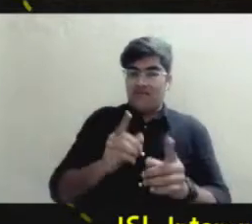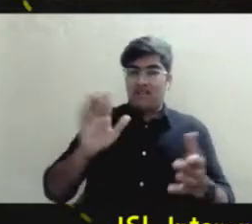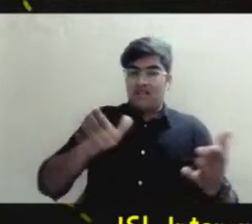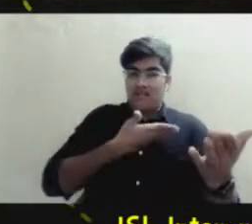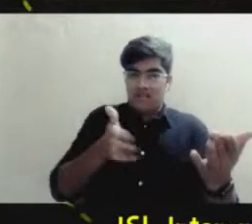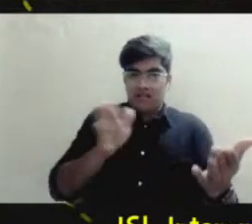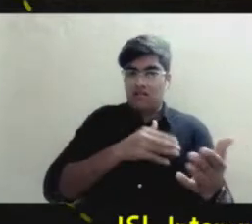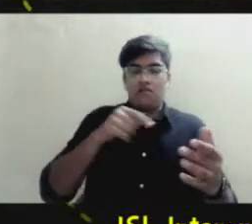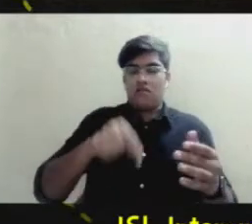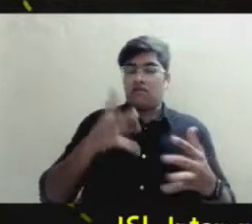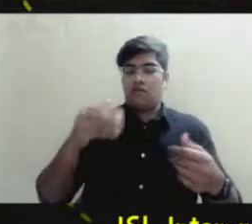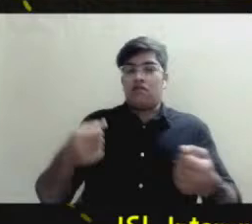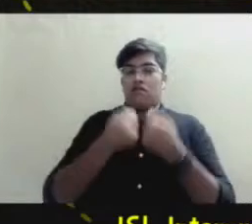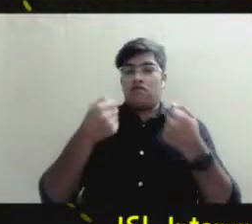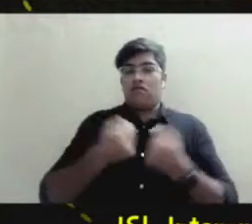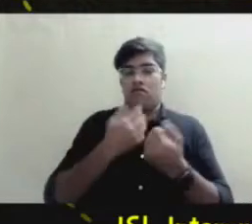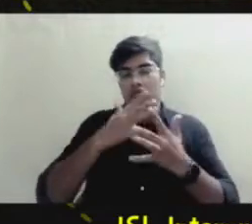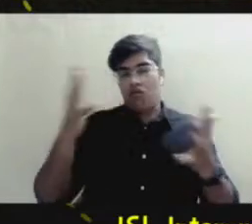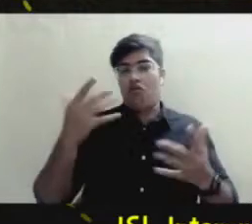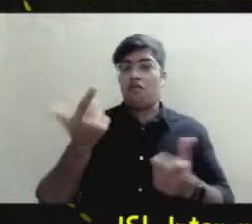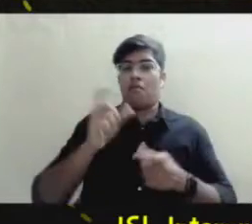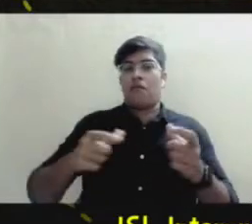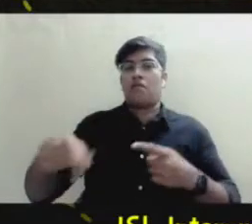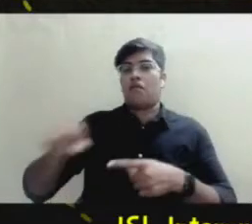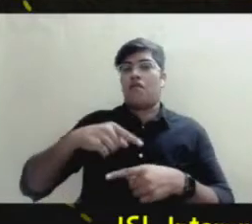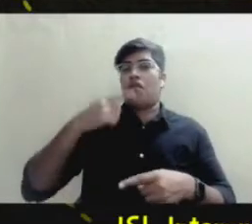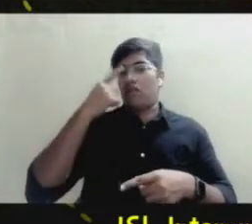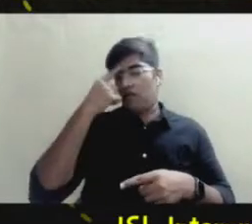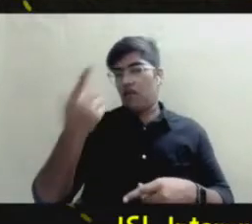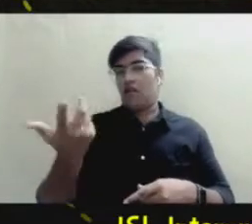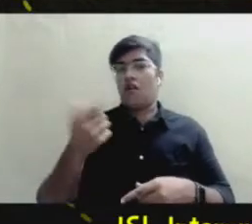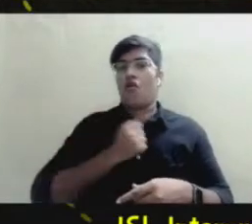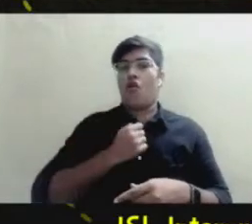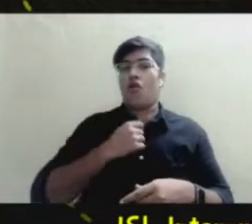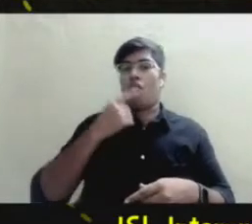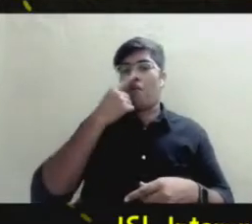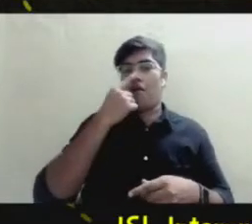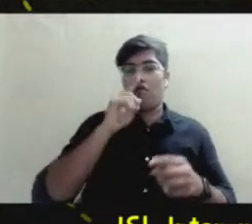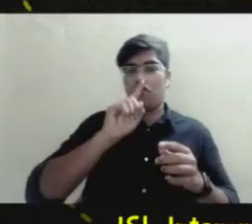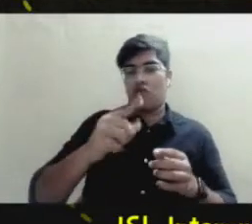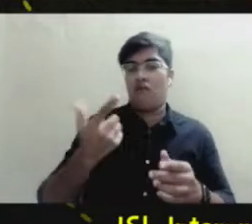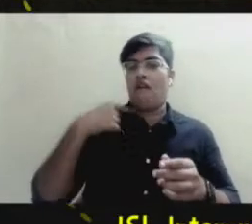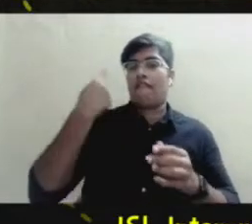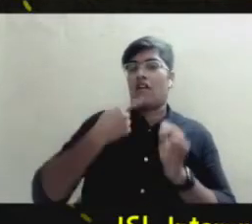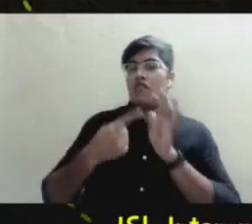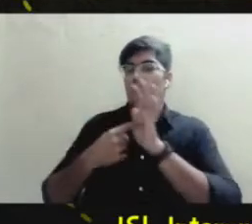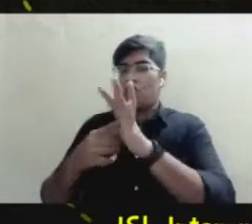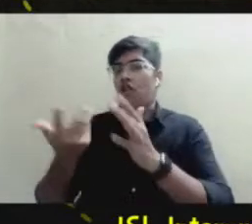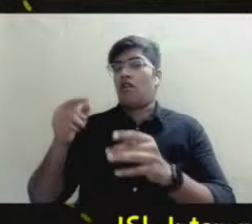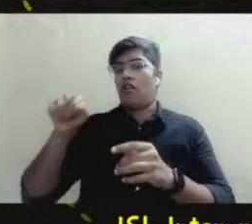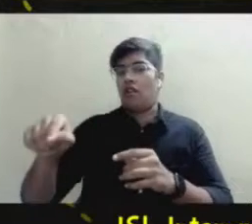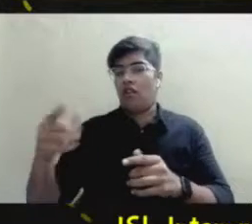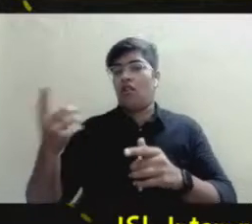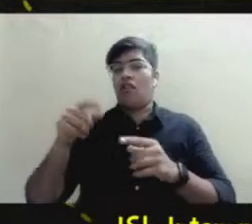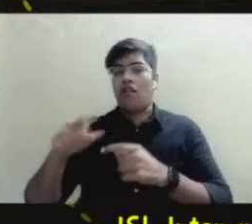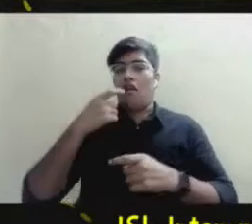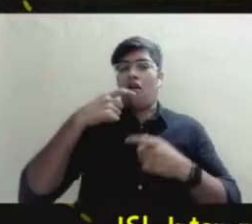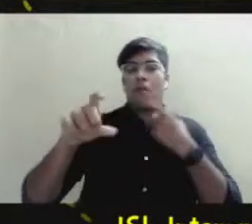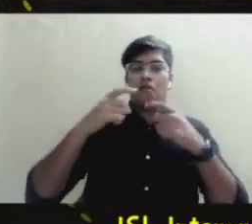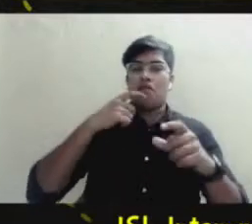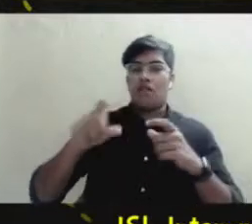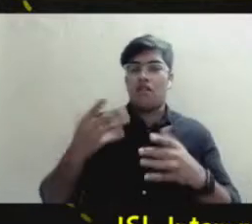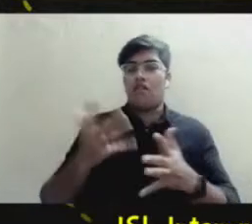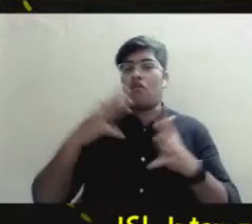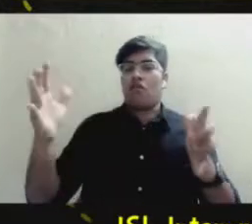massive fight on set. Because somebody will say, my nose is only showing, why is that person's face showing? Why is that artist shown for 35